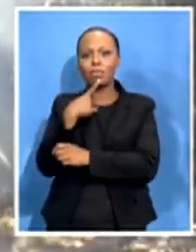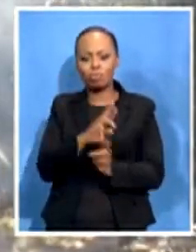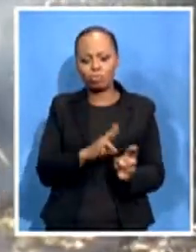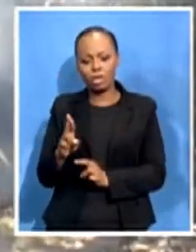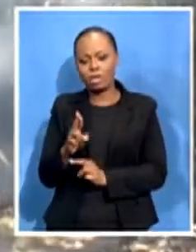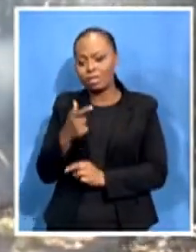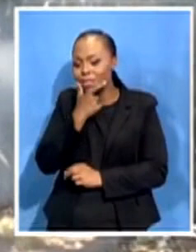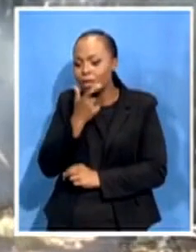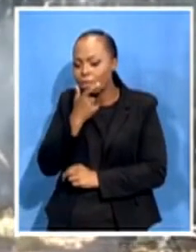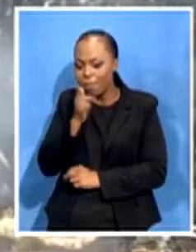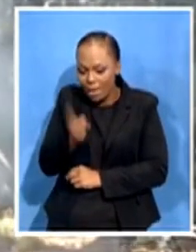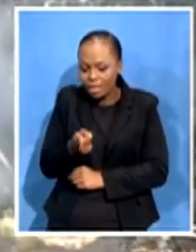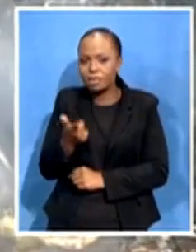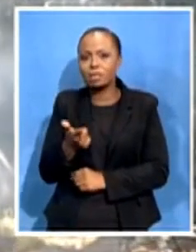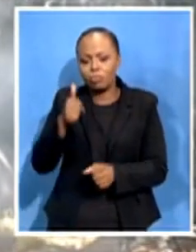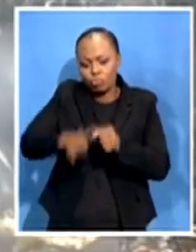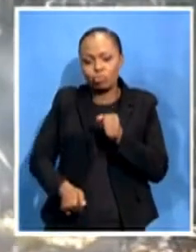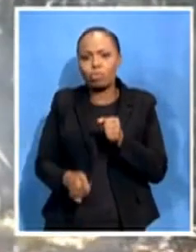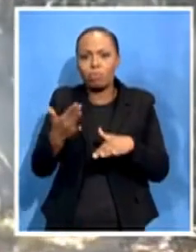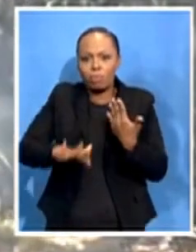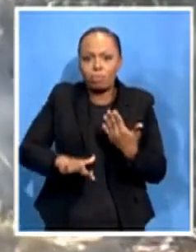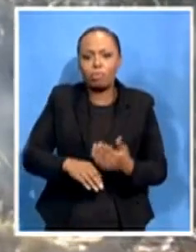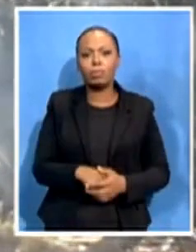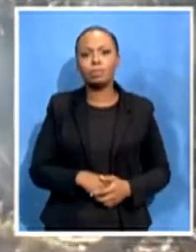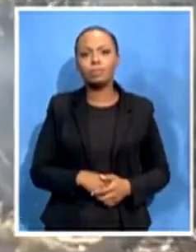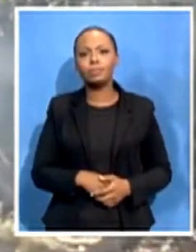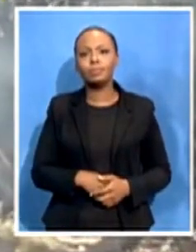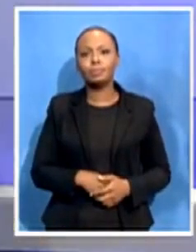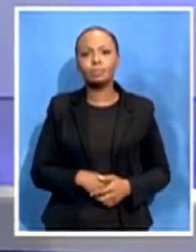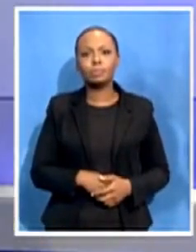Lerato Fekisi, SABC News, Port Elizabeth.